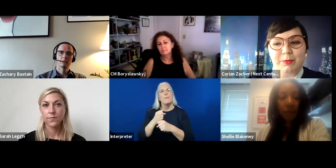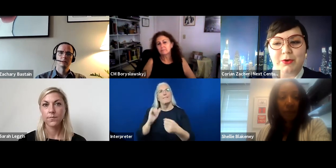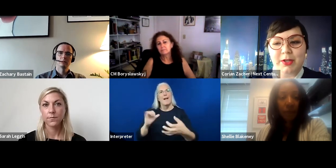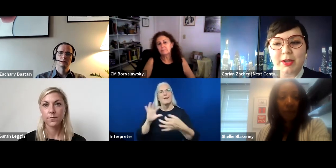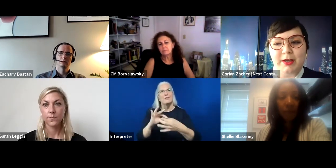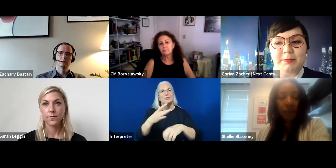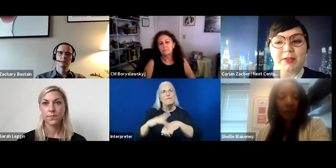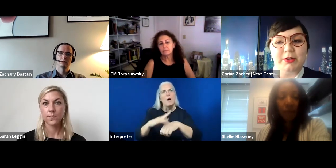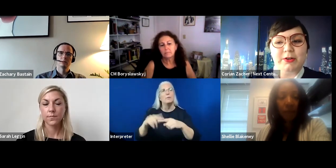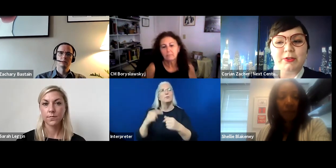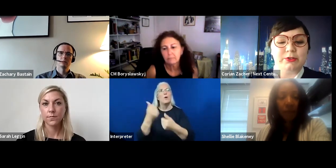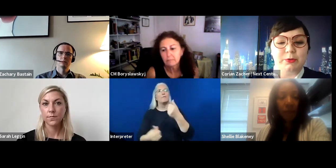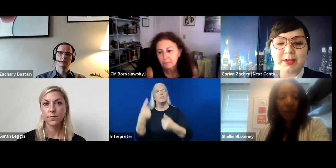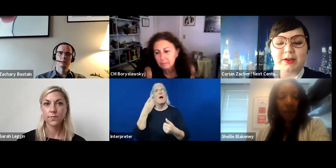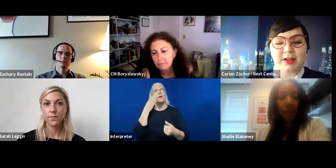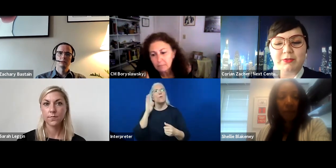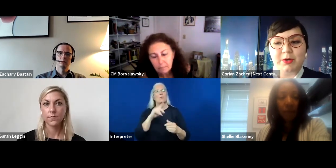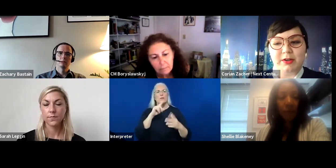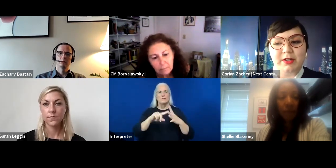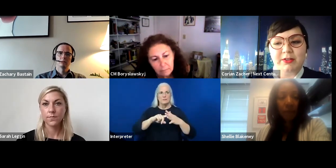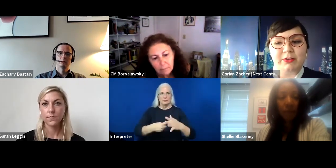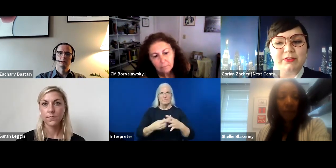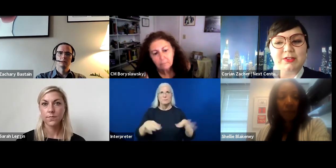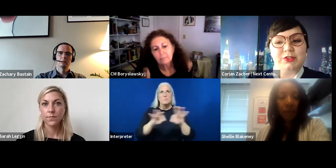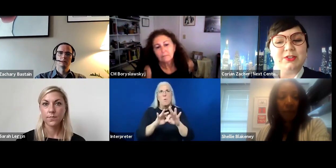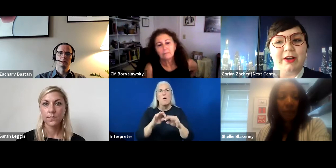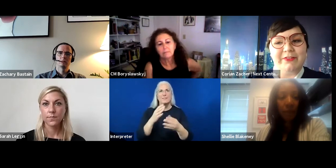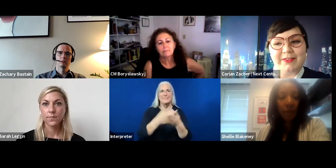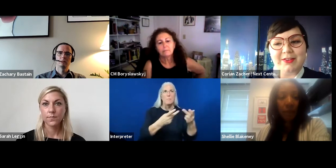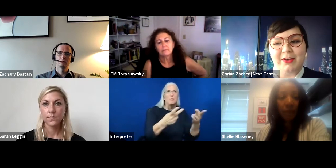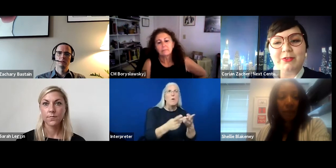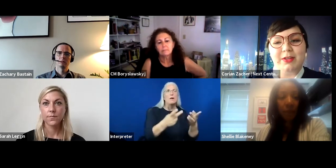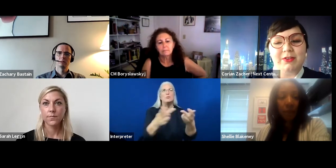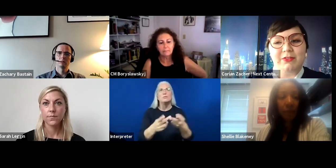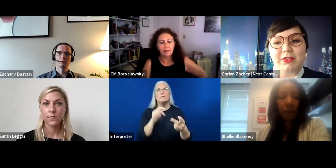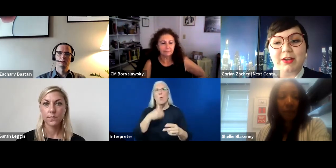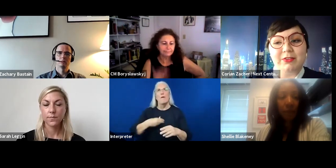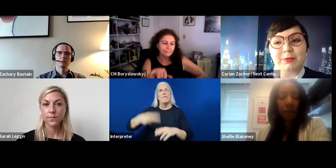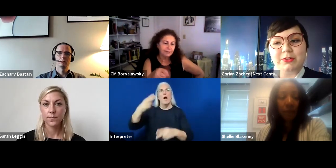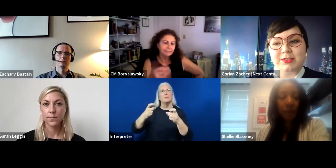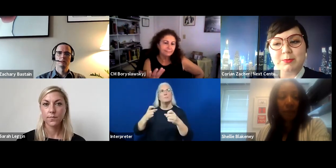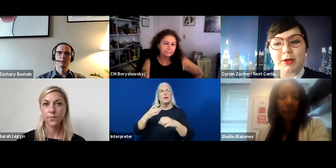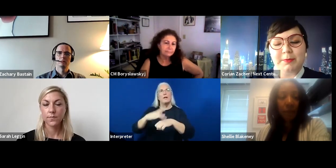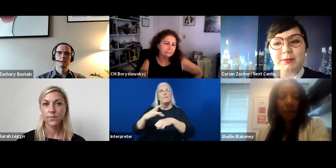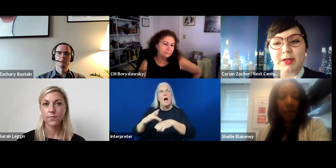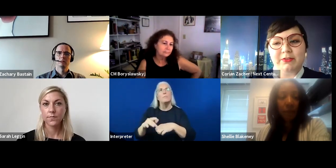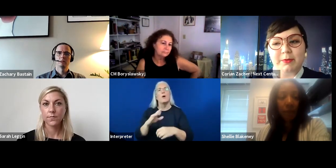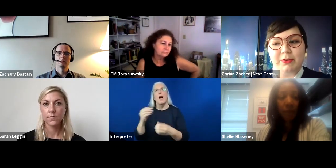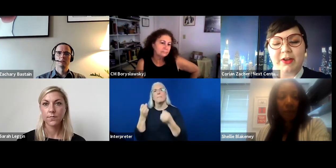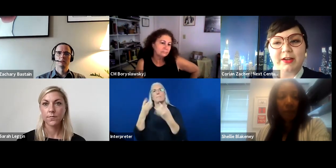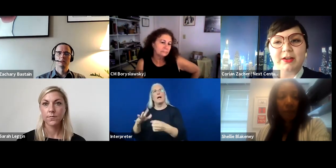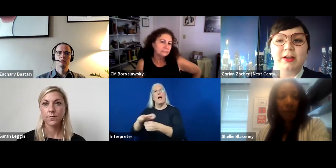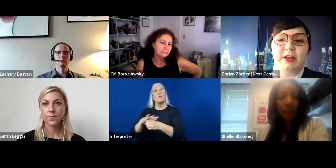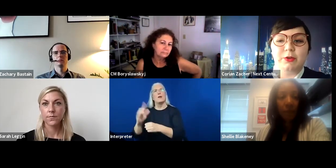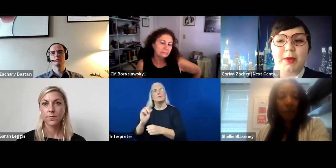service available. And there are so many areas where service is just not fast enough. So even if there is an emergency broadband